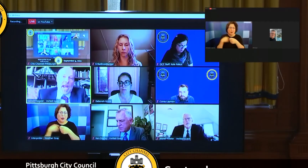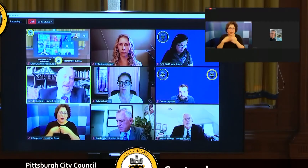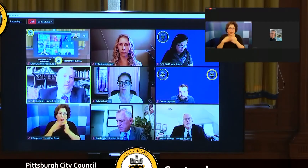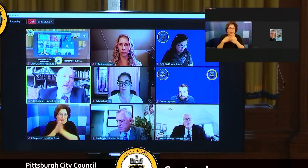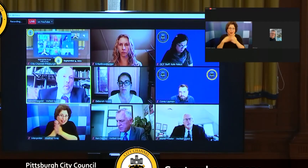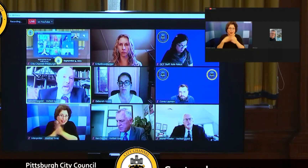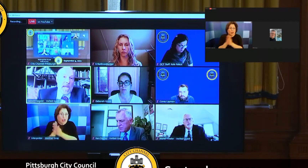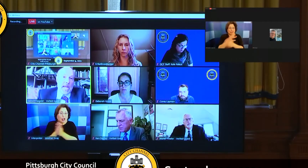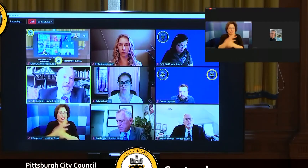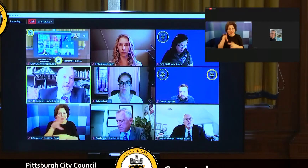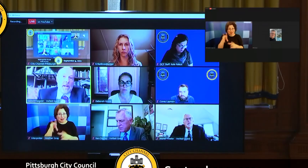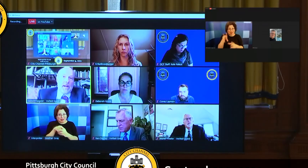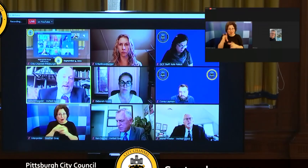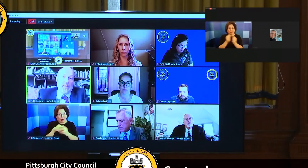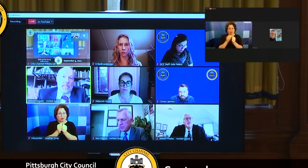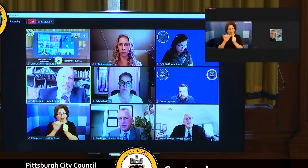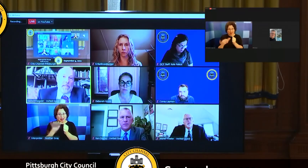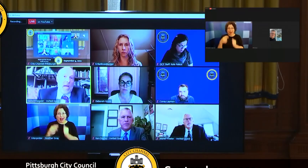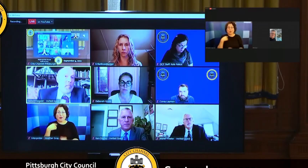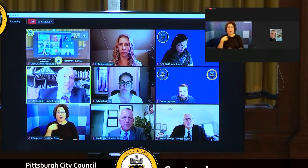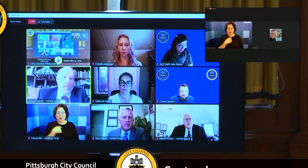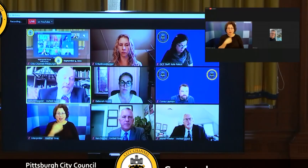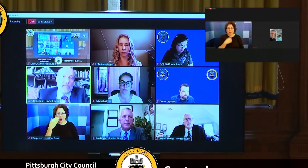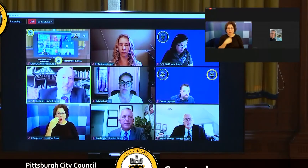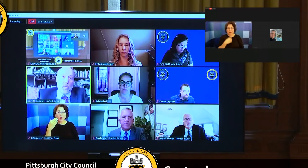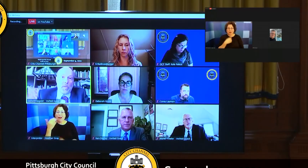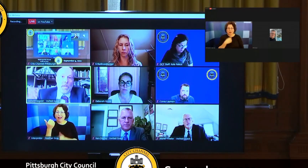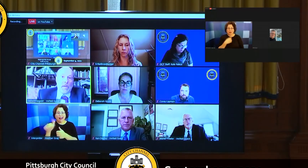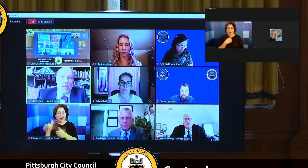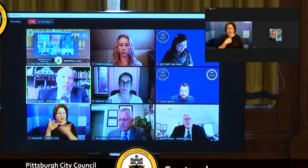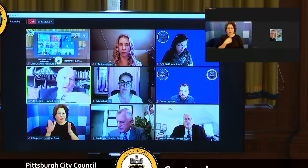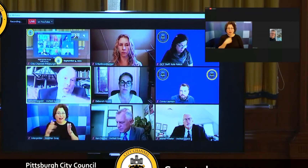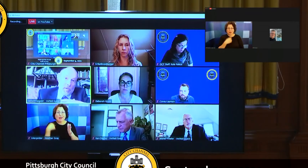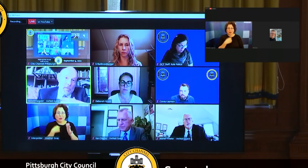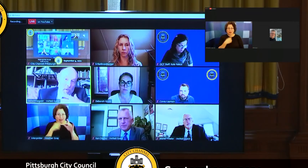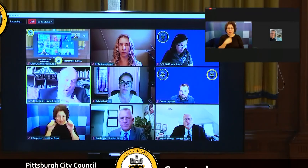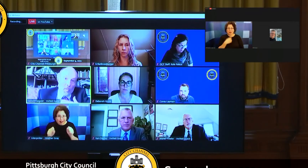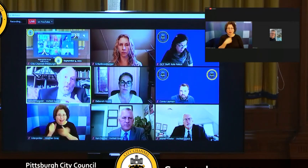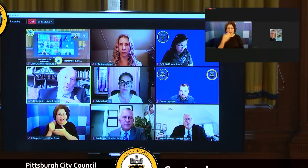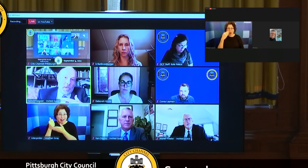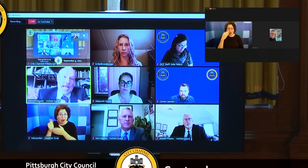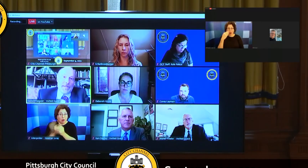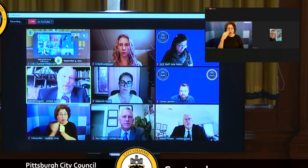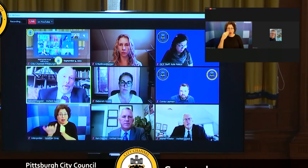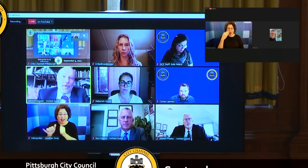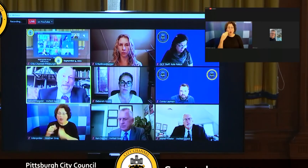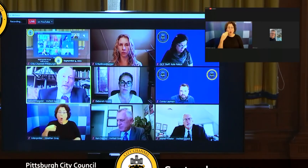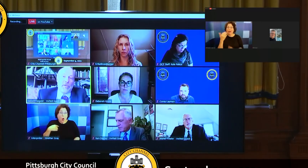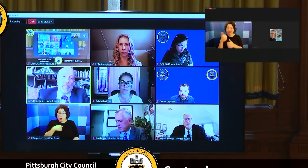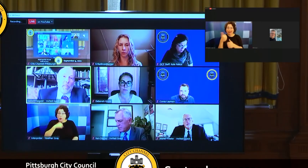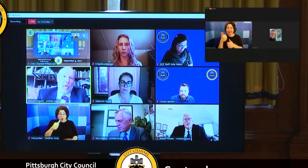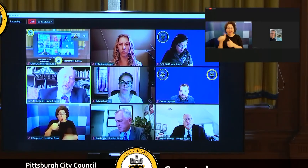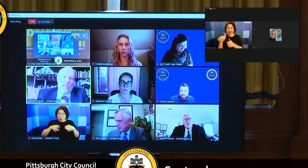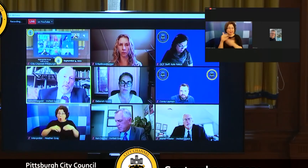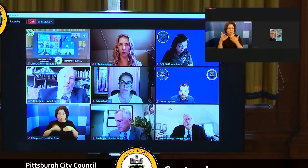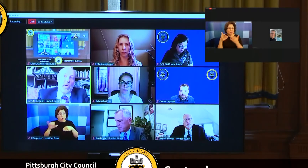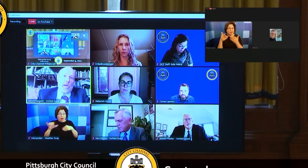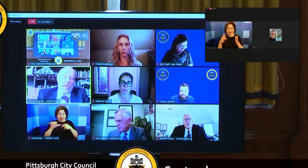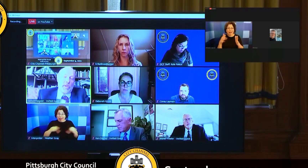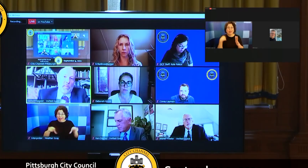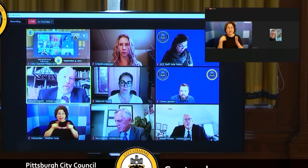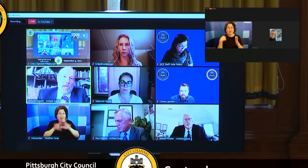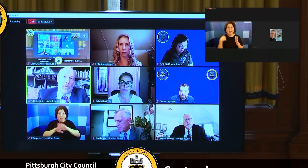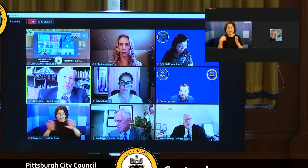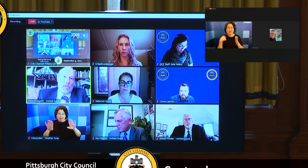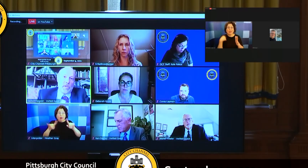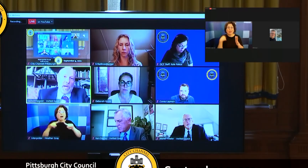any way we can to help move that forward. We don't own those lands ourselves, but we've been working with